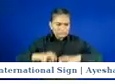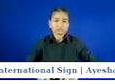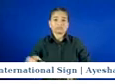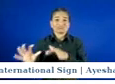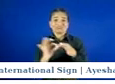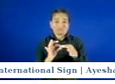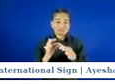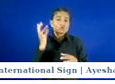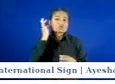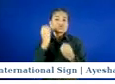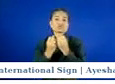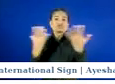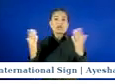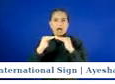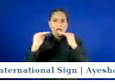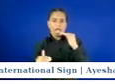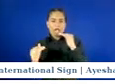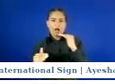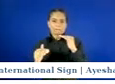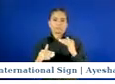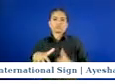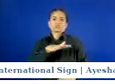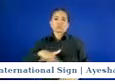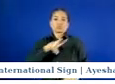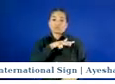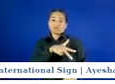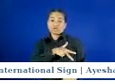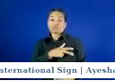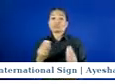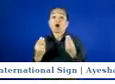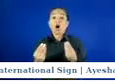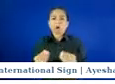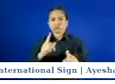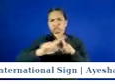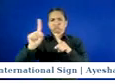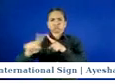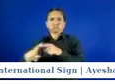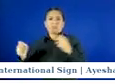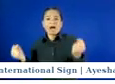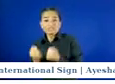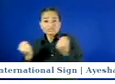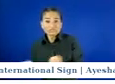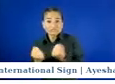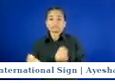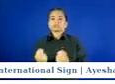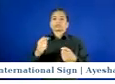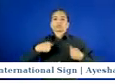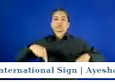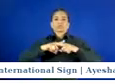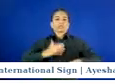policy brief to promote gender-responsive social protection. We